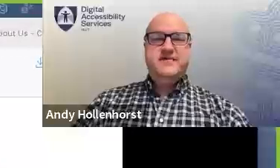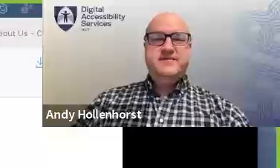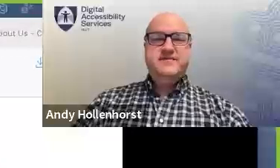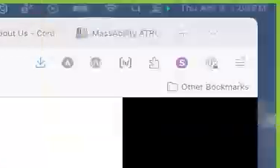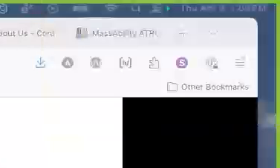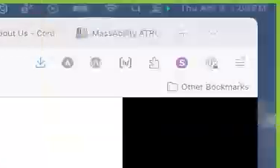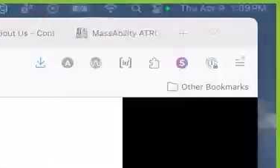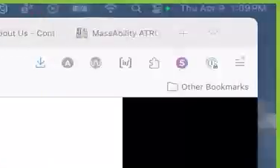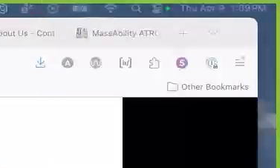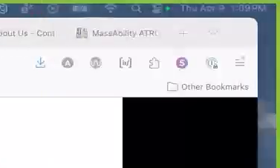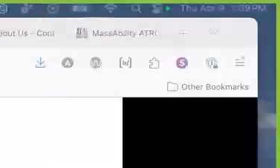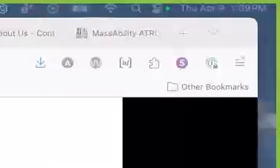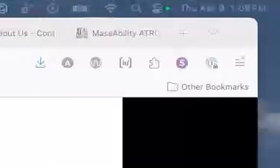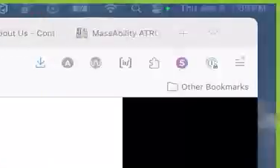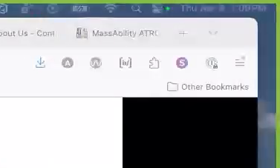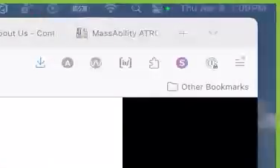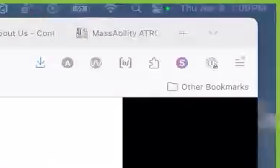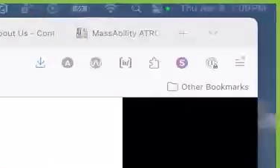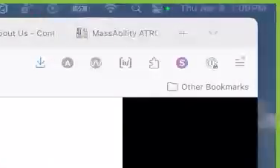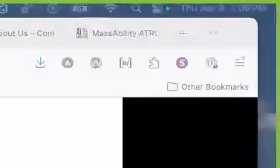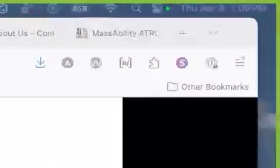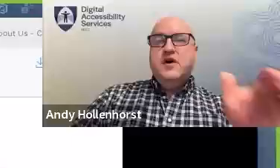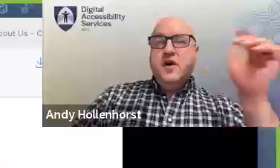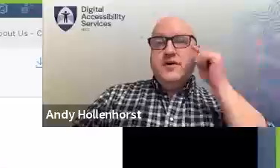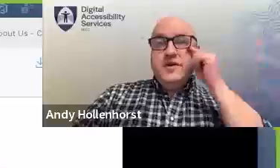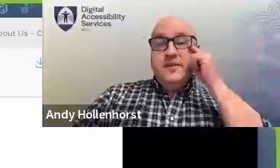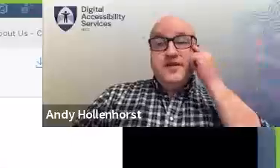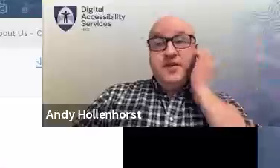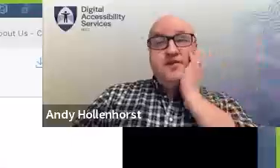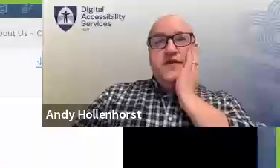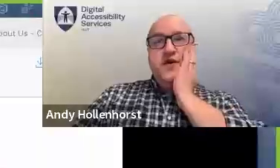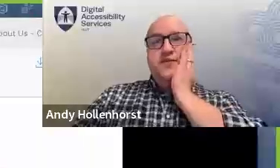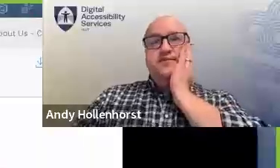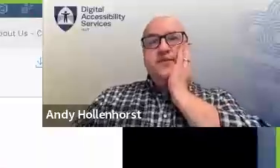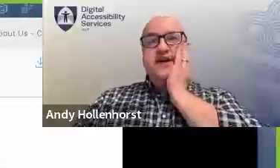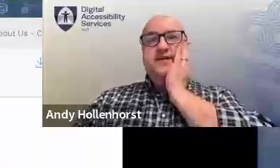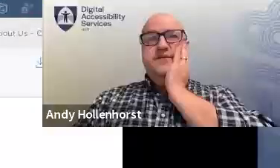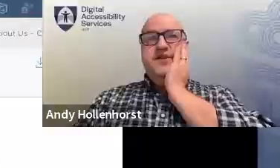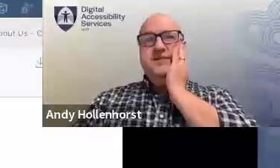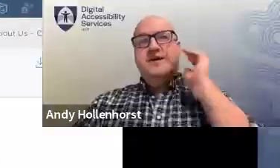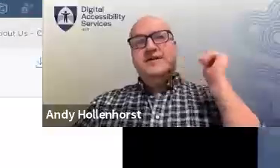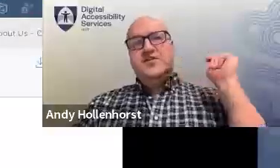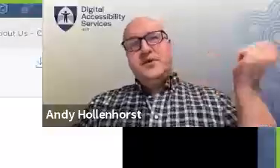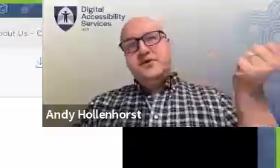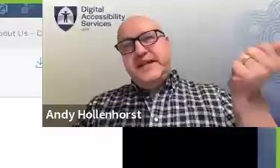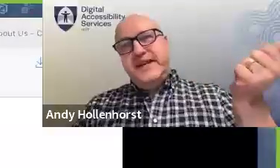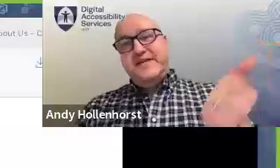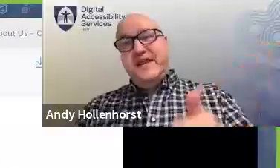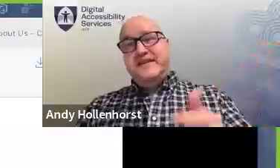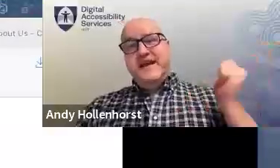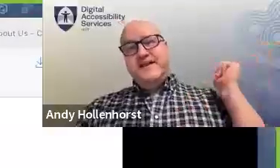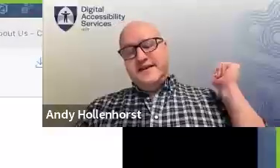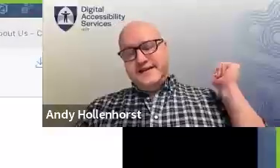All right. Yep. Great. So I'll go over a little bit of an overview, talk about